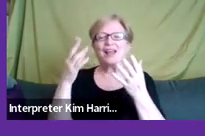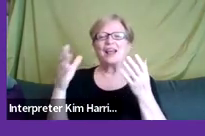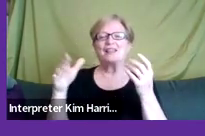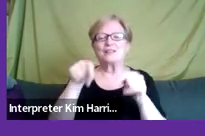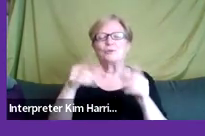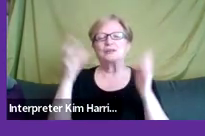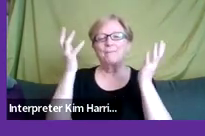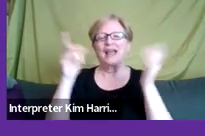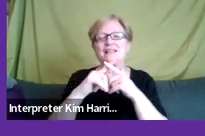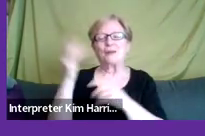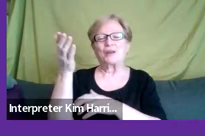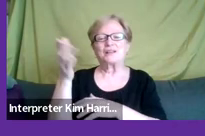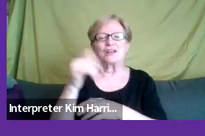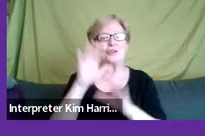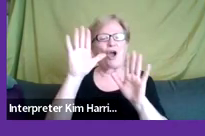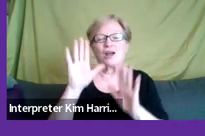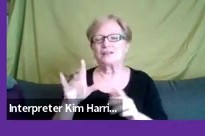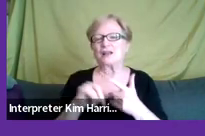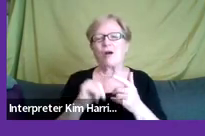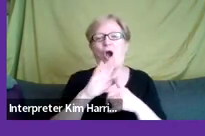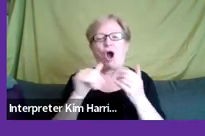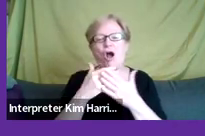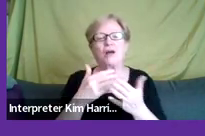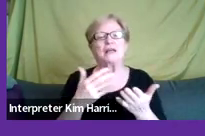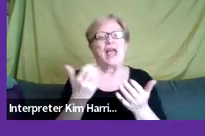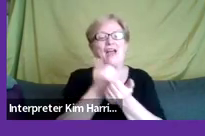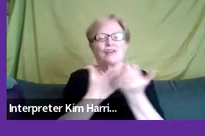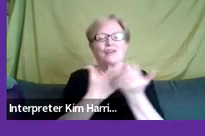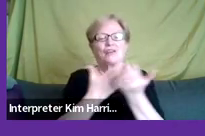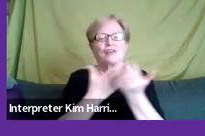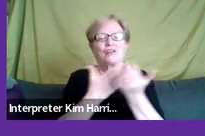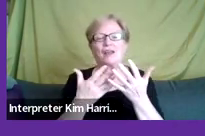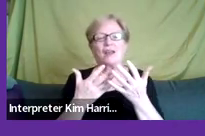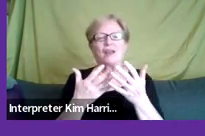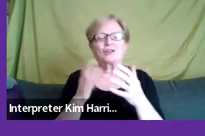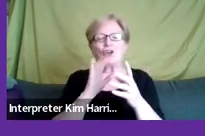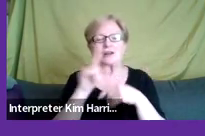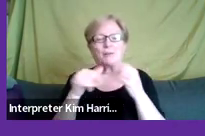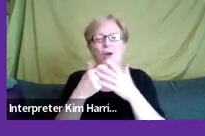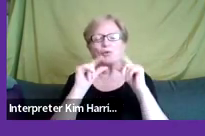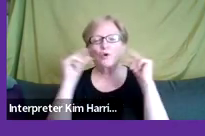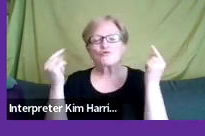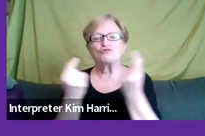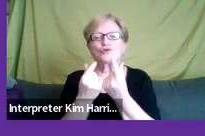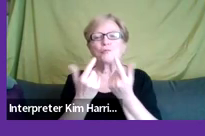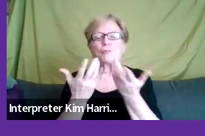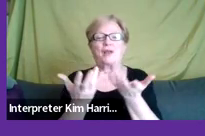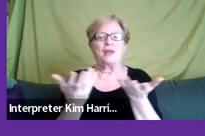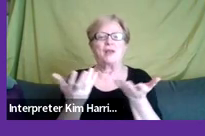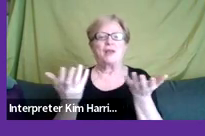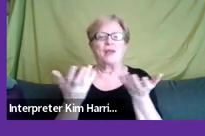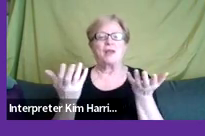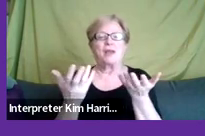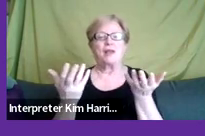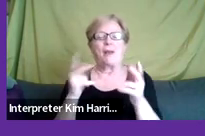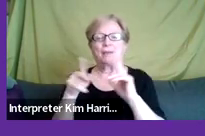amazing presentation, like just all the feels for one being in a group where people